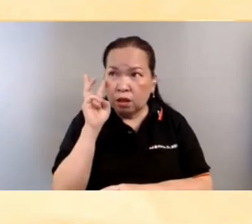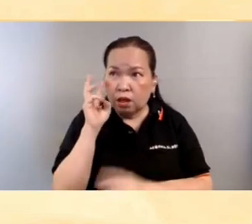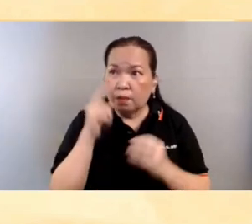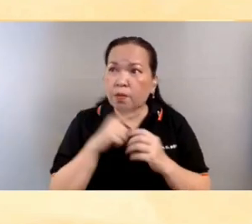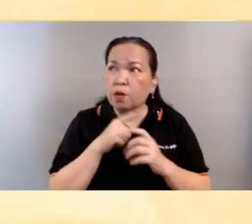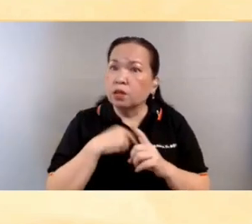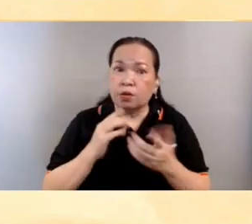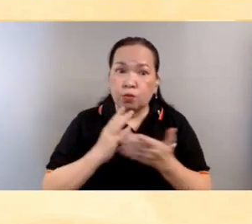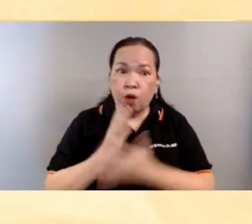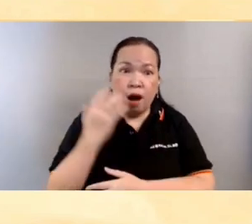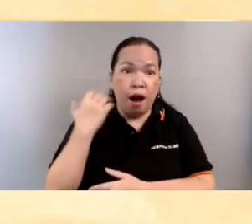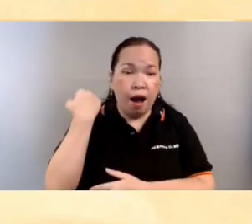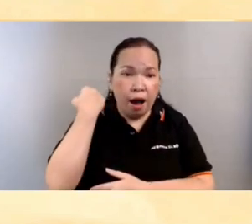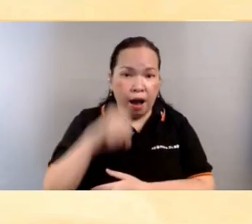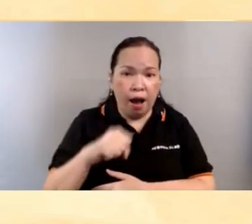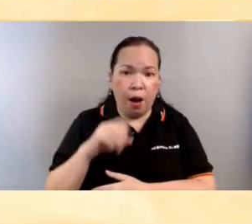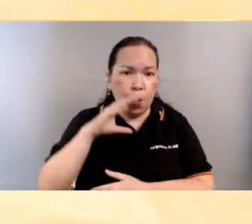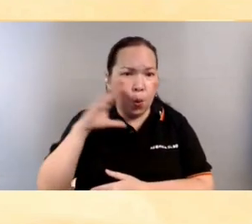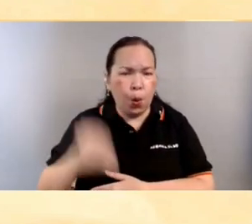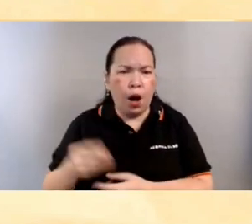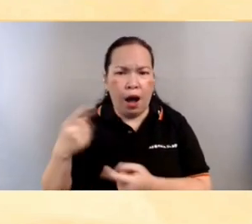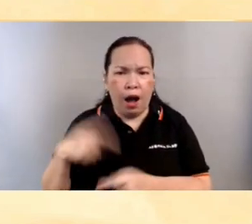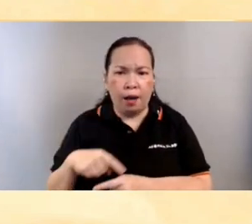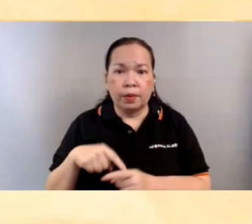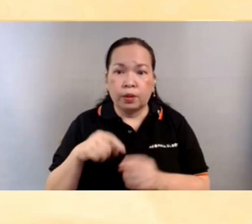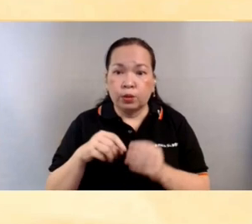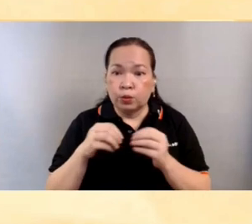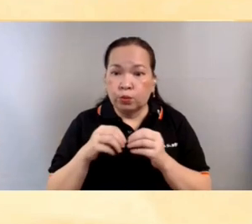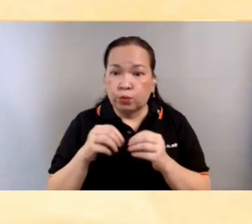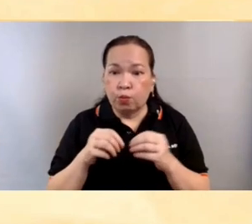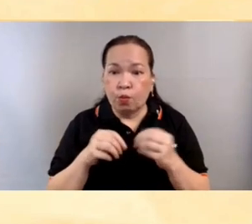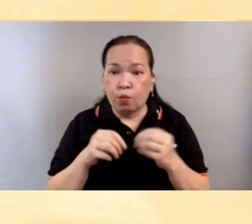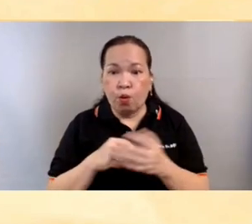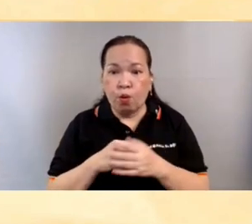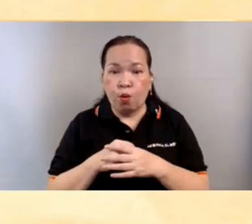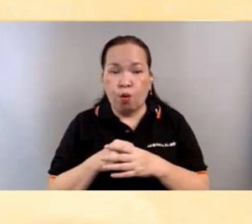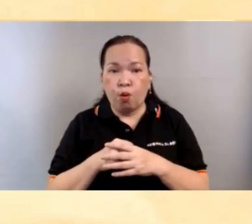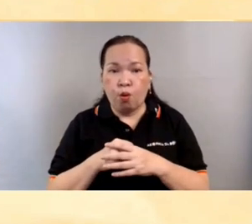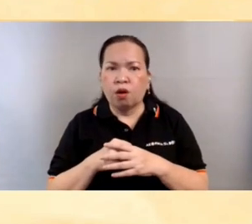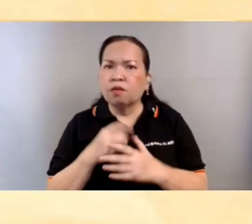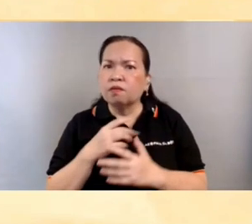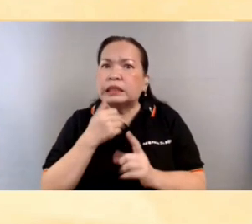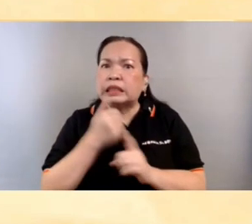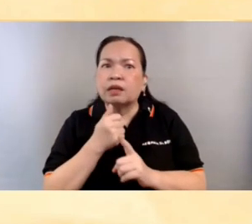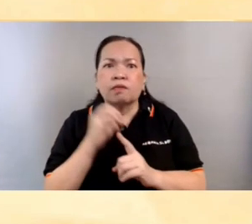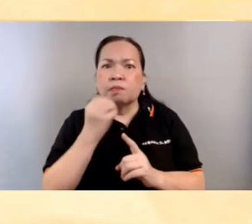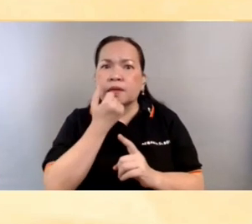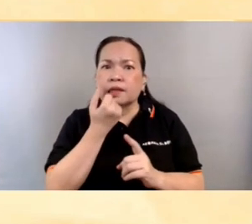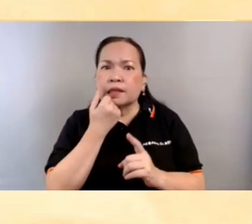actually like more alarming because they see that there is nothing wrong with what happened to them.